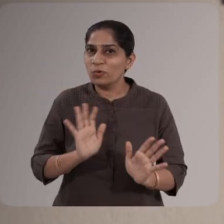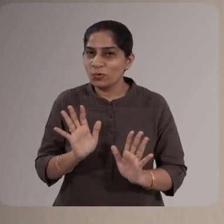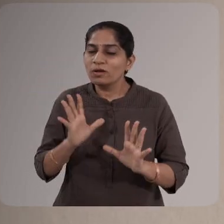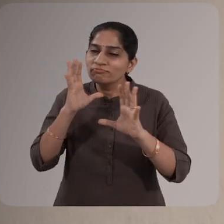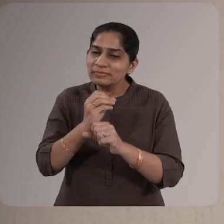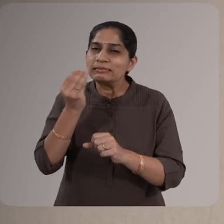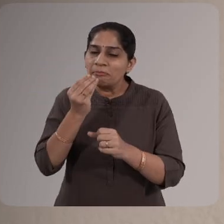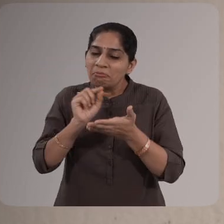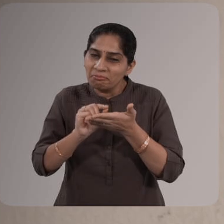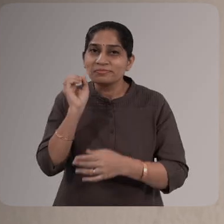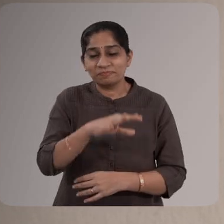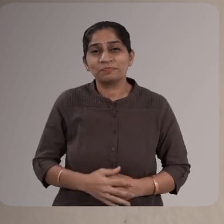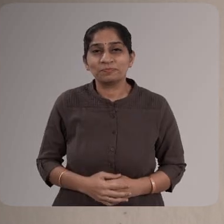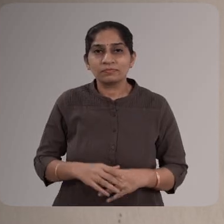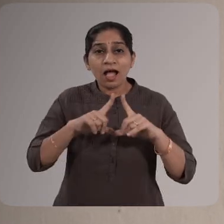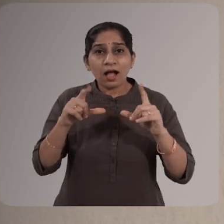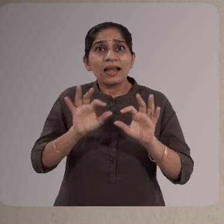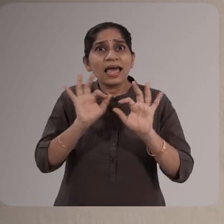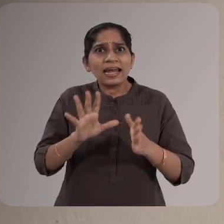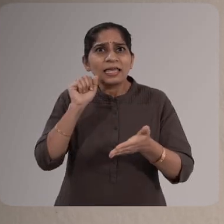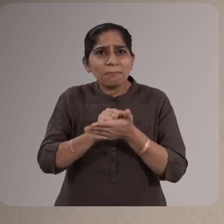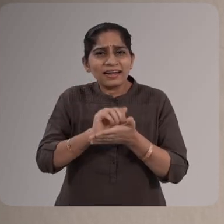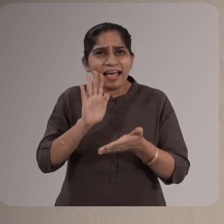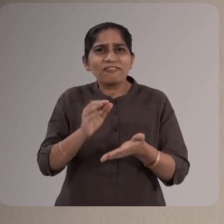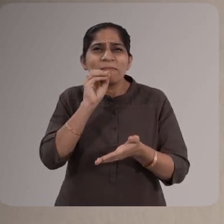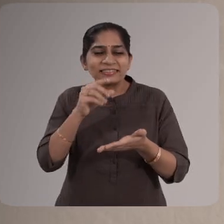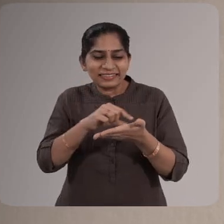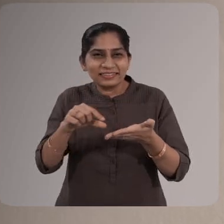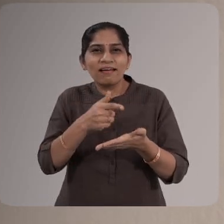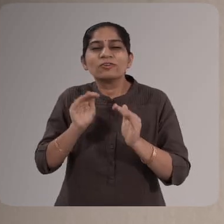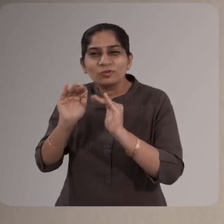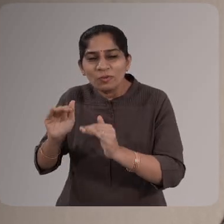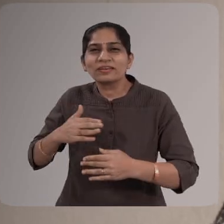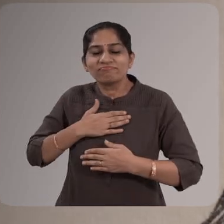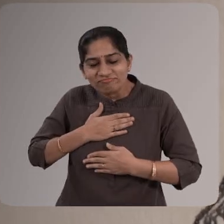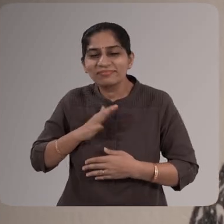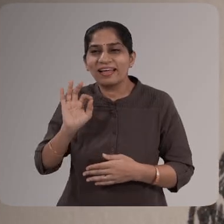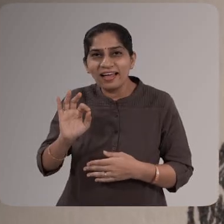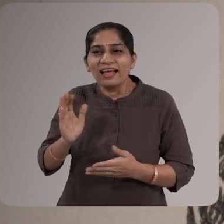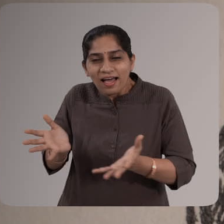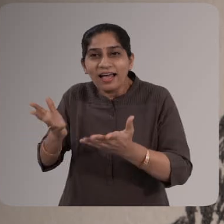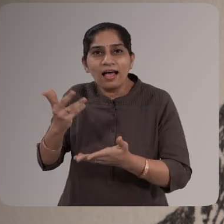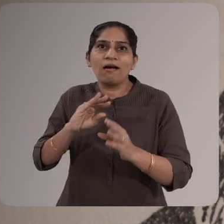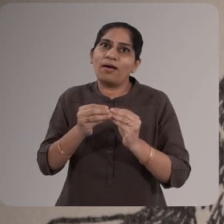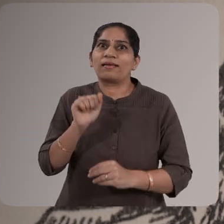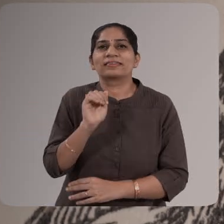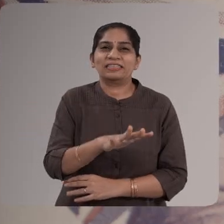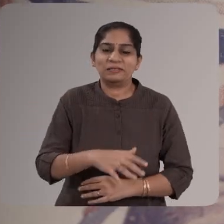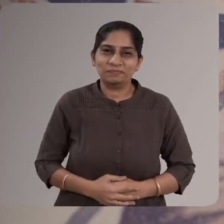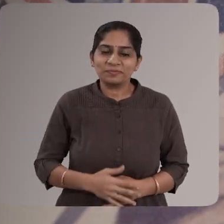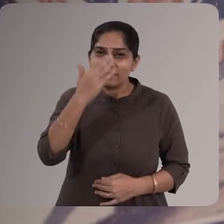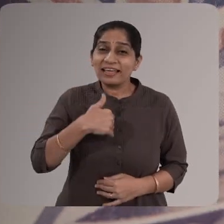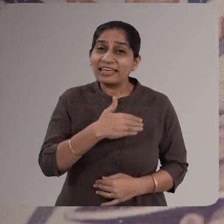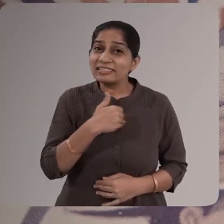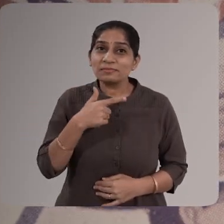frankly. Supportive messages designed to inspire hope and boost morale could also be sent.